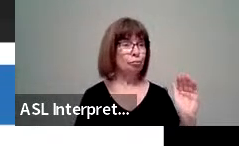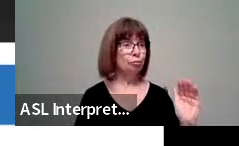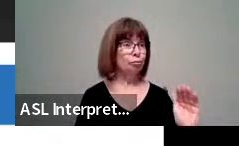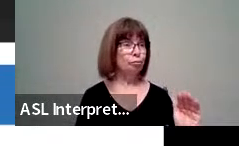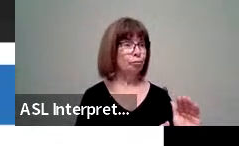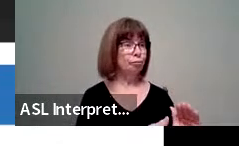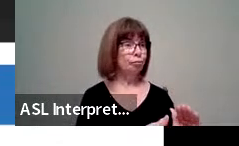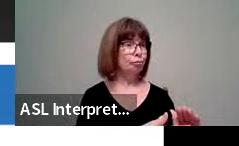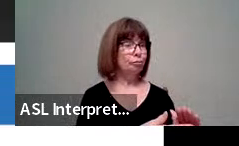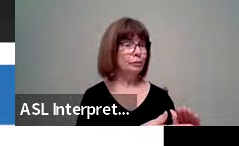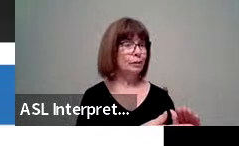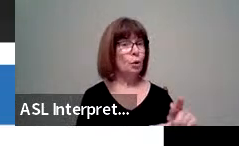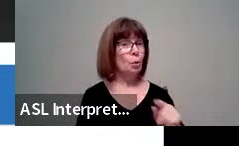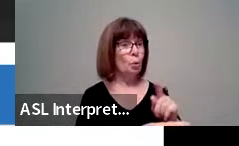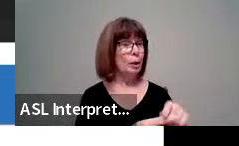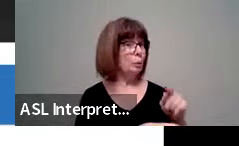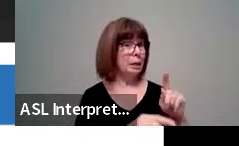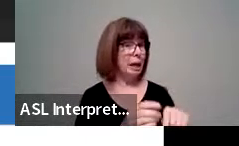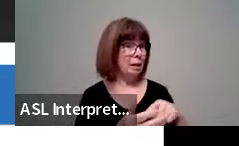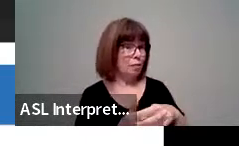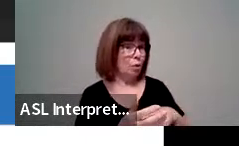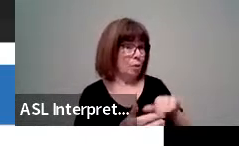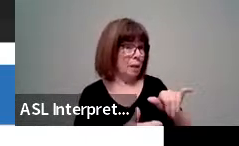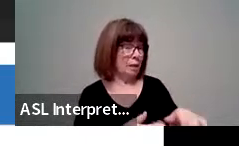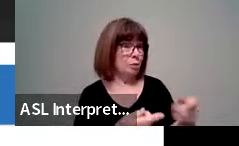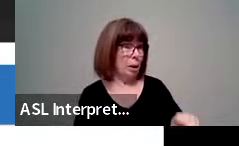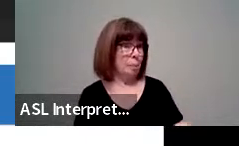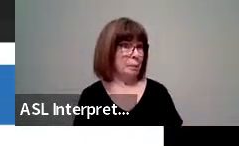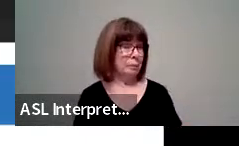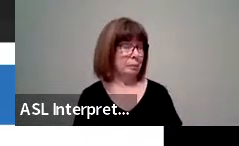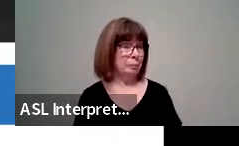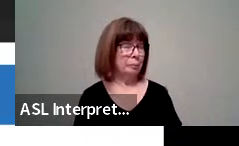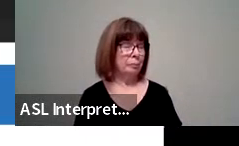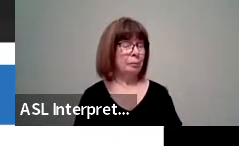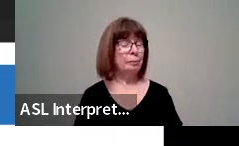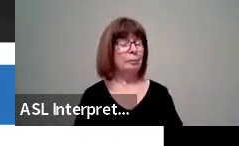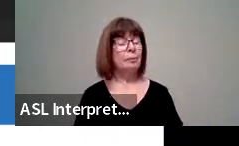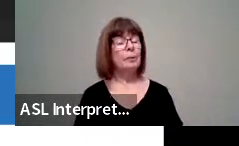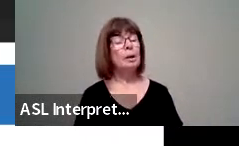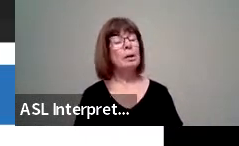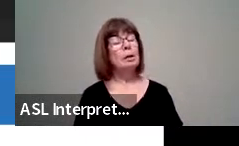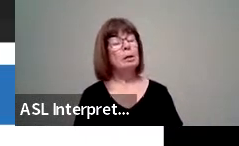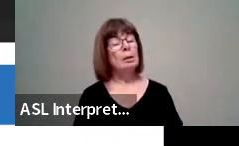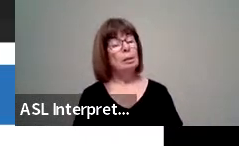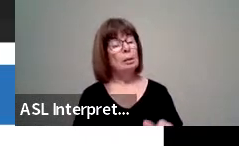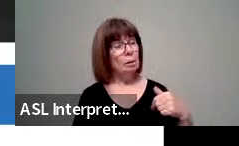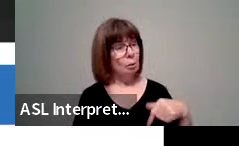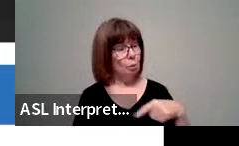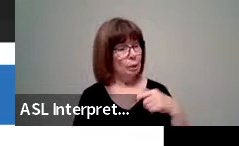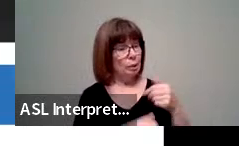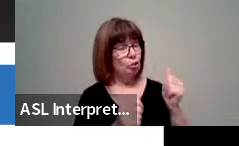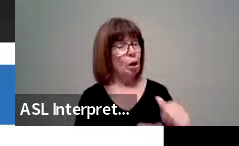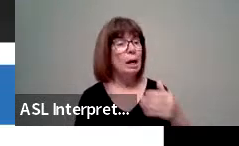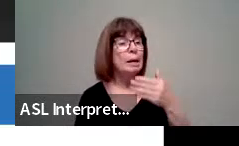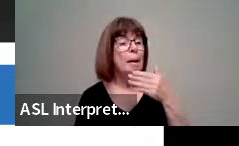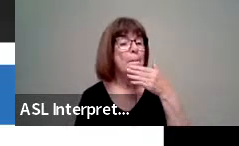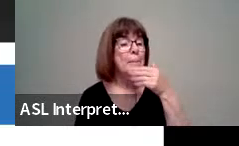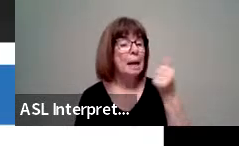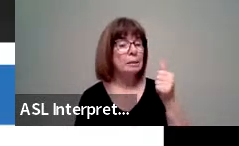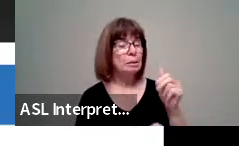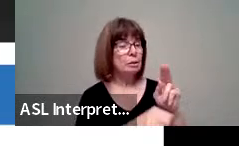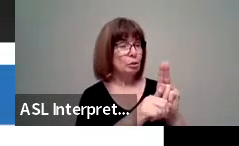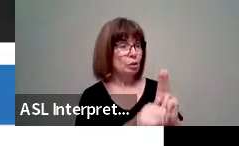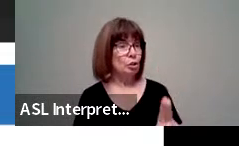a time when we can least afford them to be drying up. And so we are trying our best to use